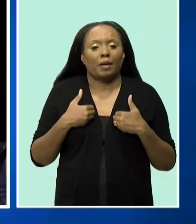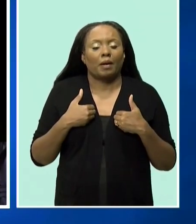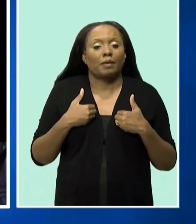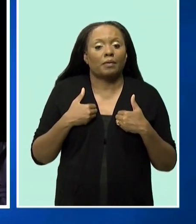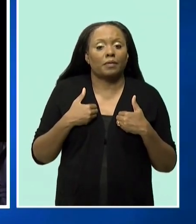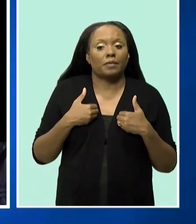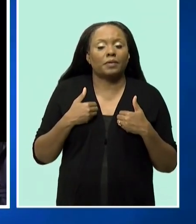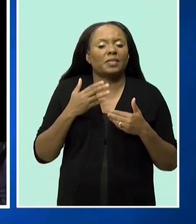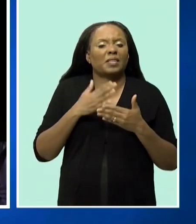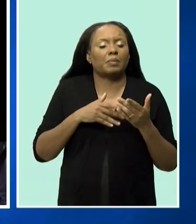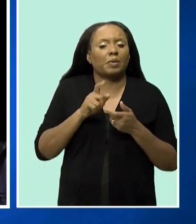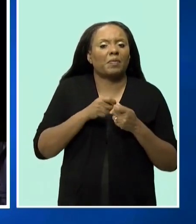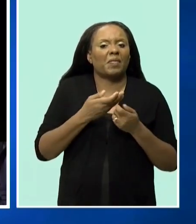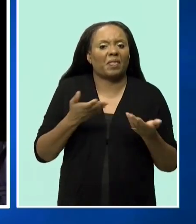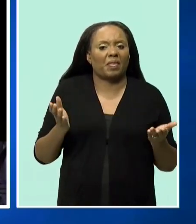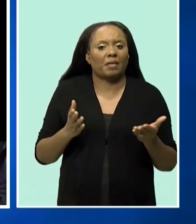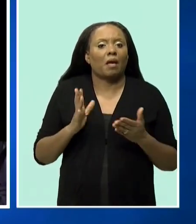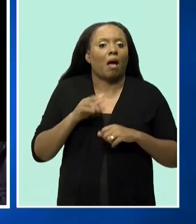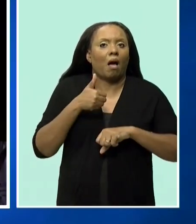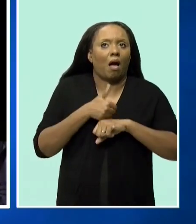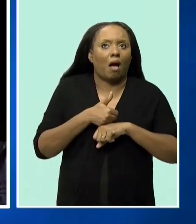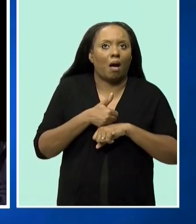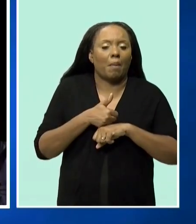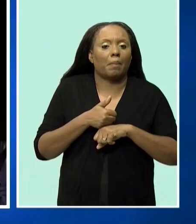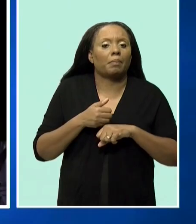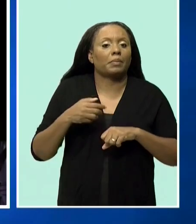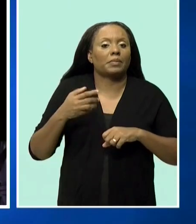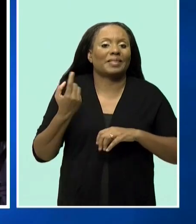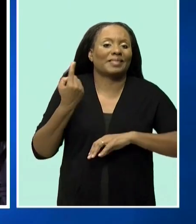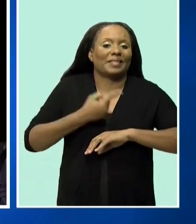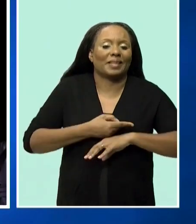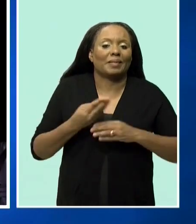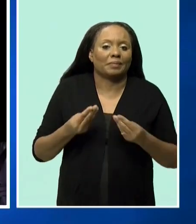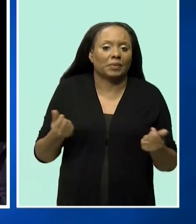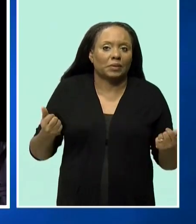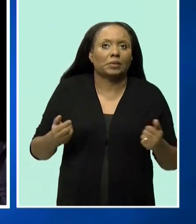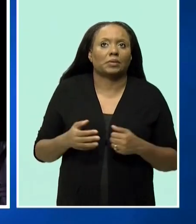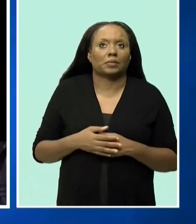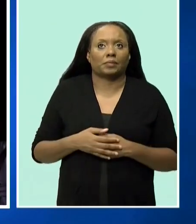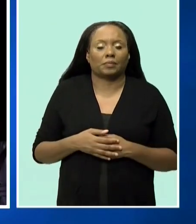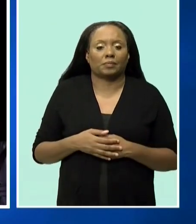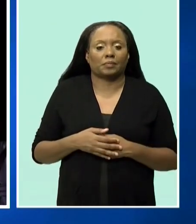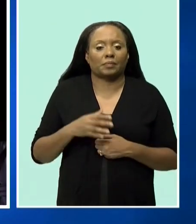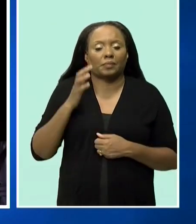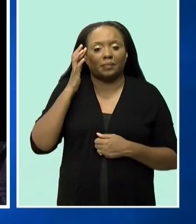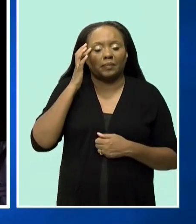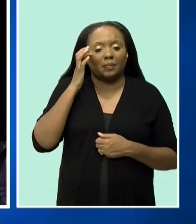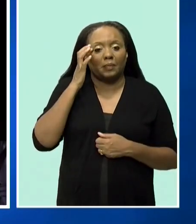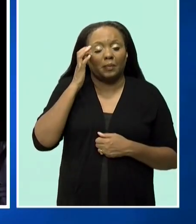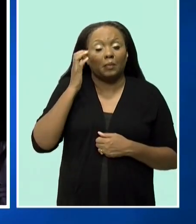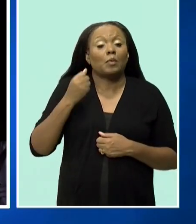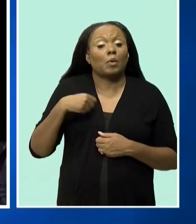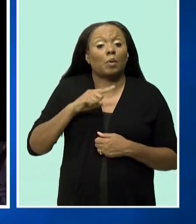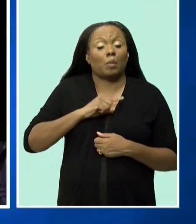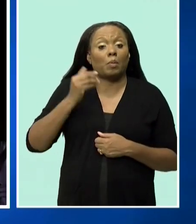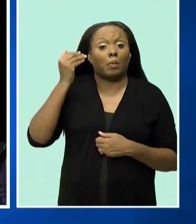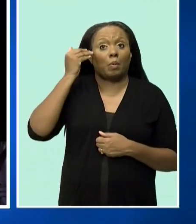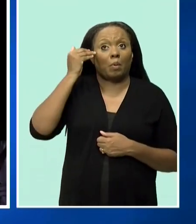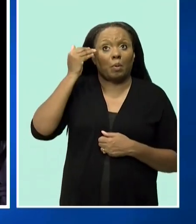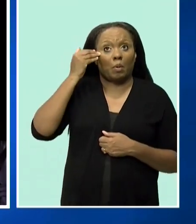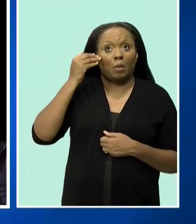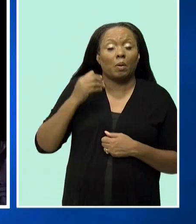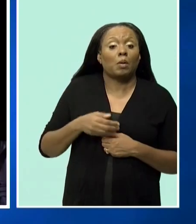arrangements. 2020 seems like a long time away, especially since we know that in